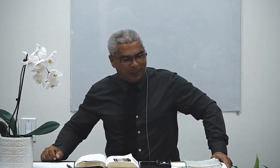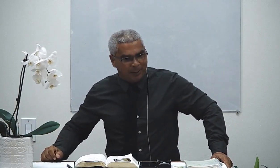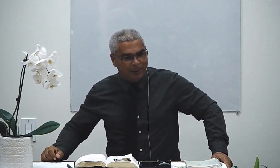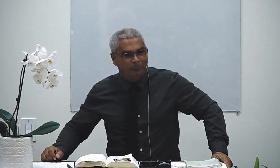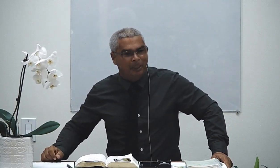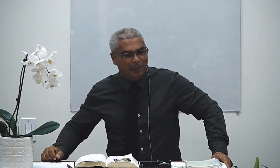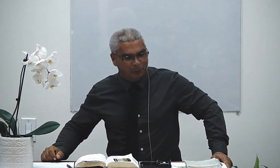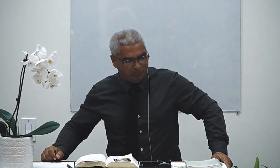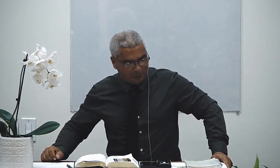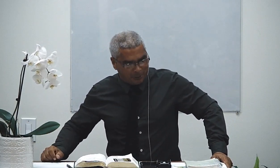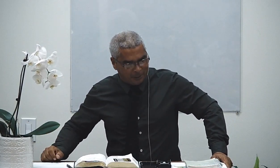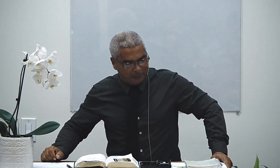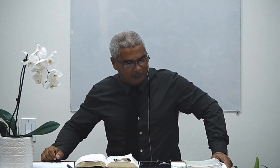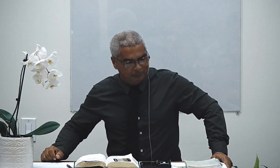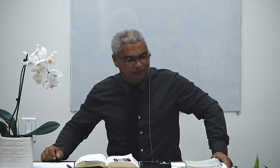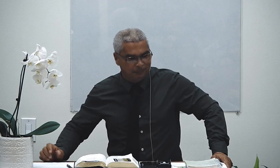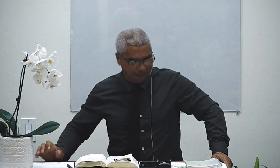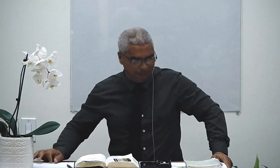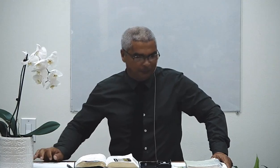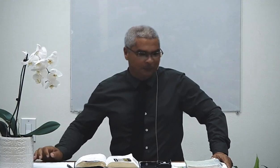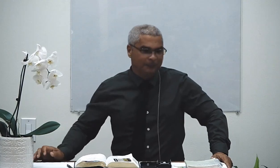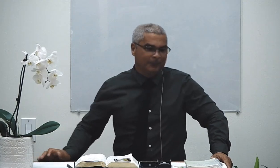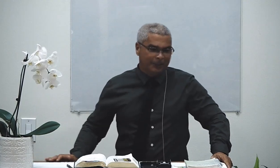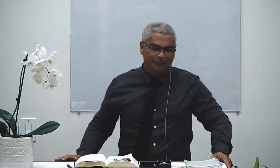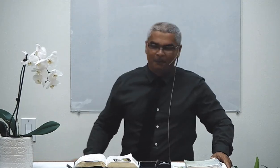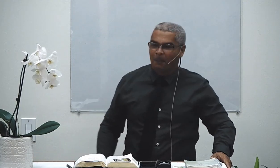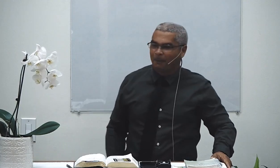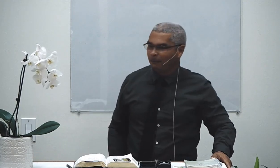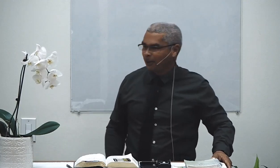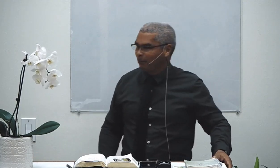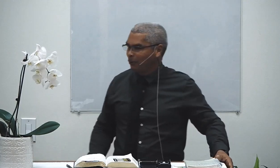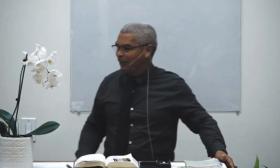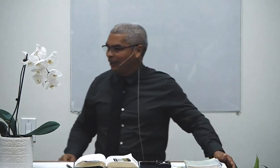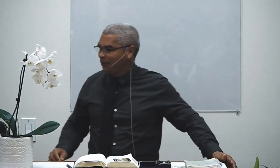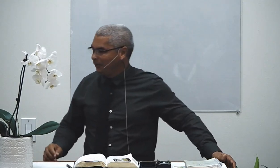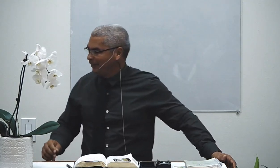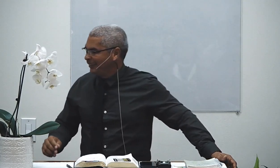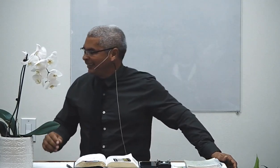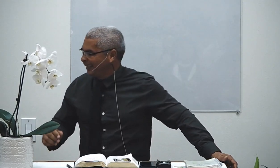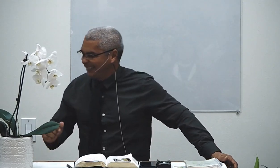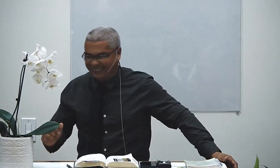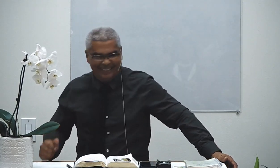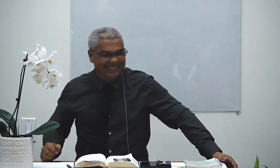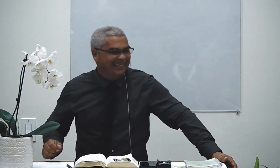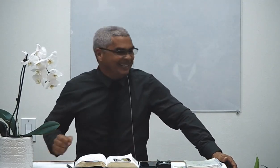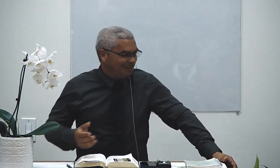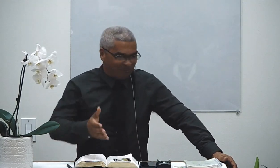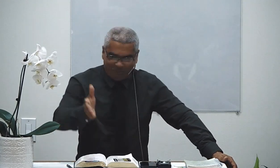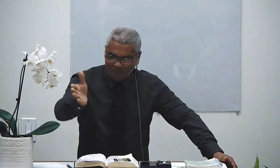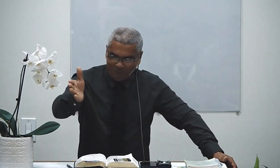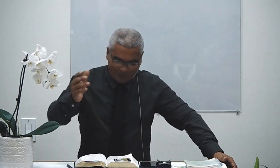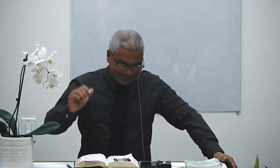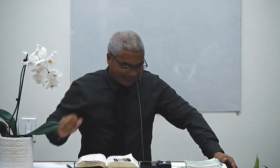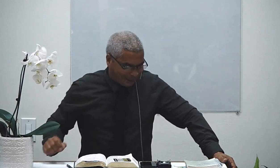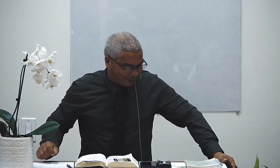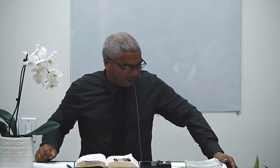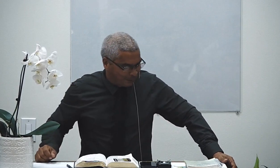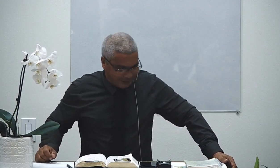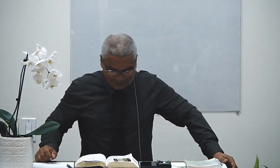666. And who is going to be able to withstand it without the presence of the Holy Spirit? So have the brethren